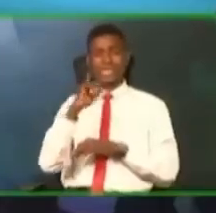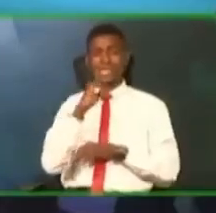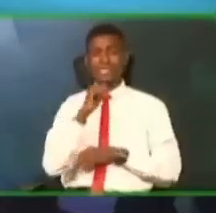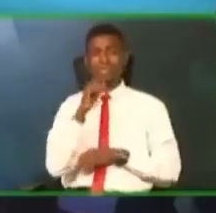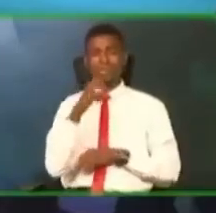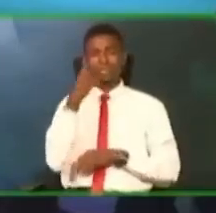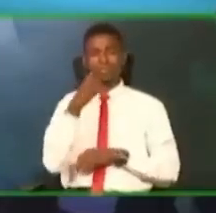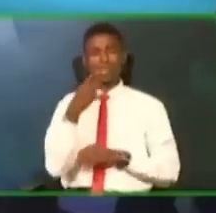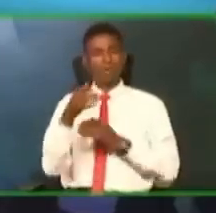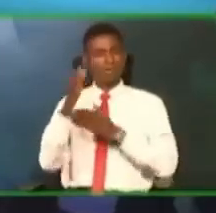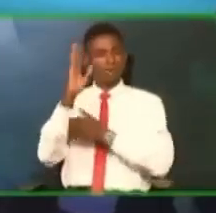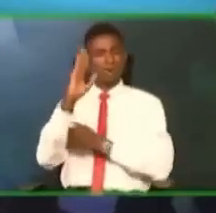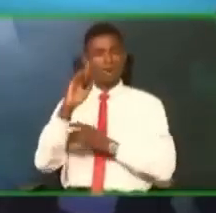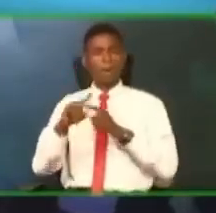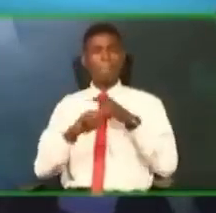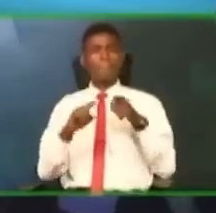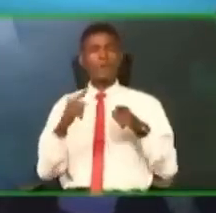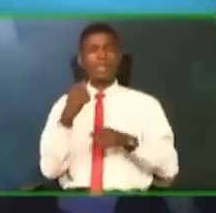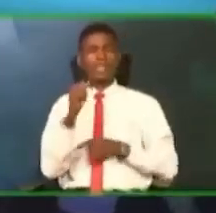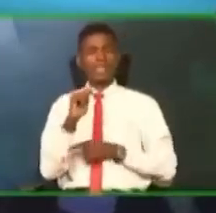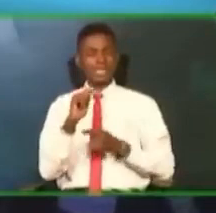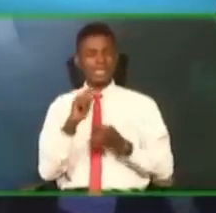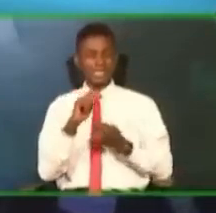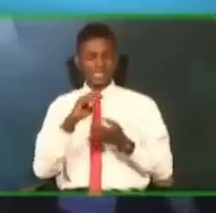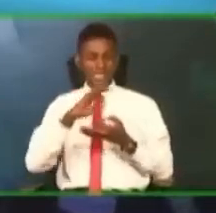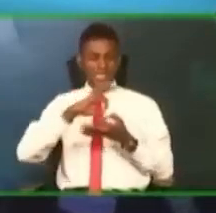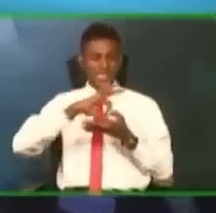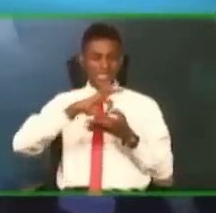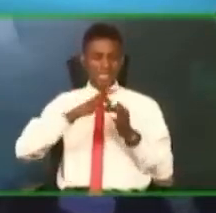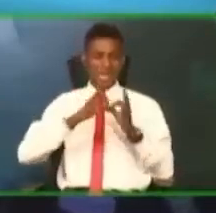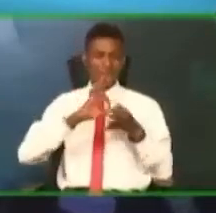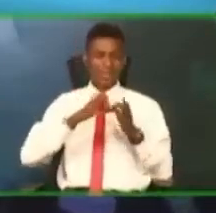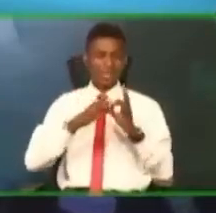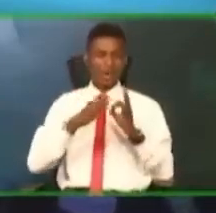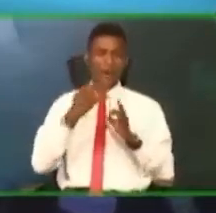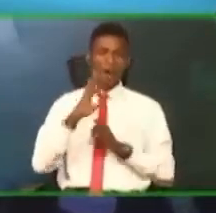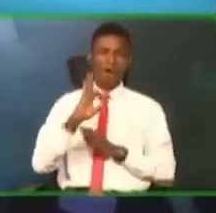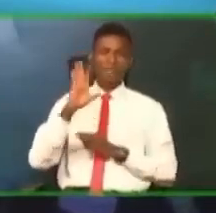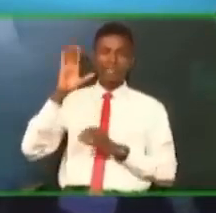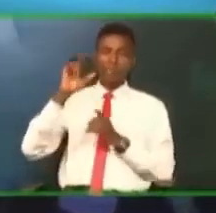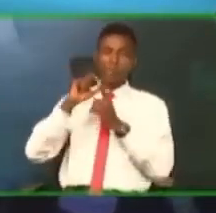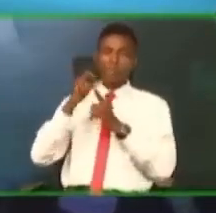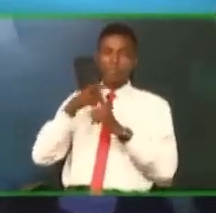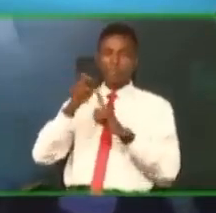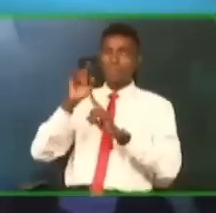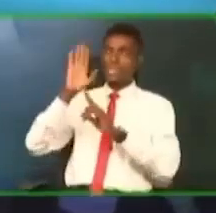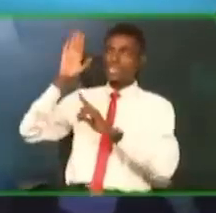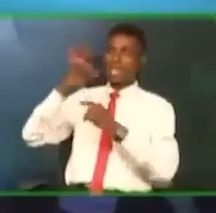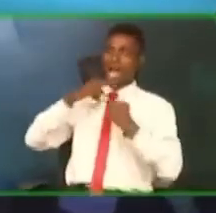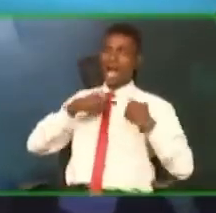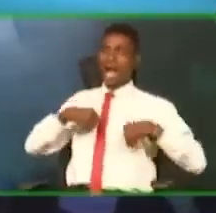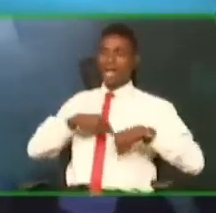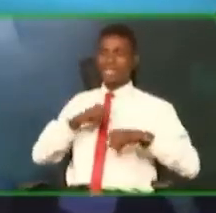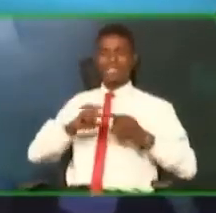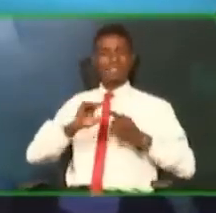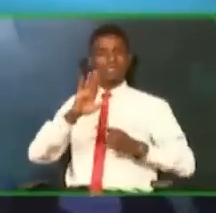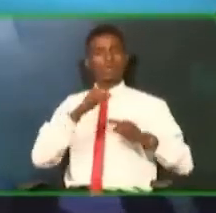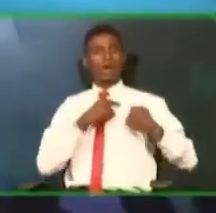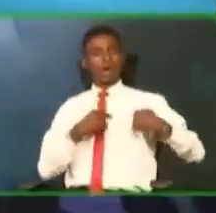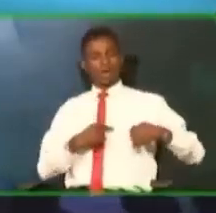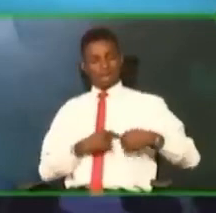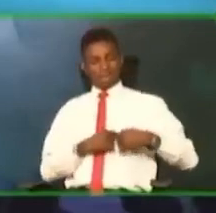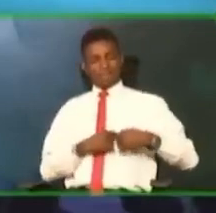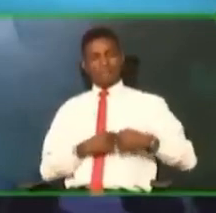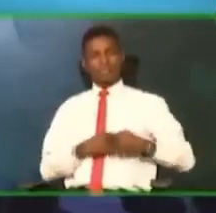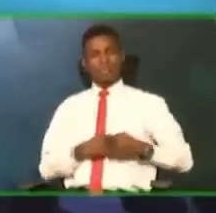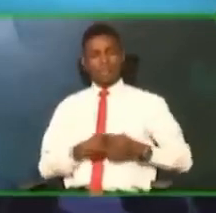safe transference of his intent from his heart to your heart. If that arrives safely, all